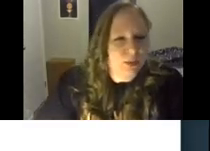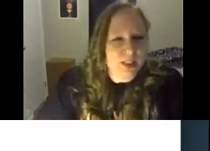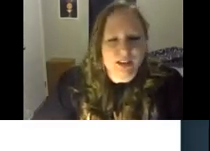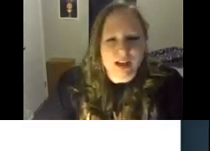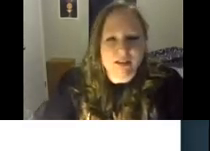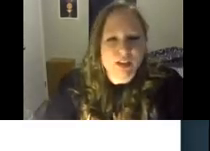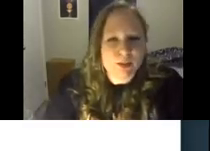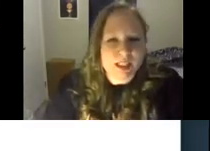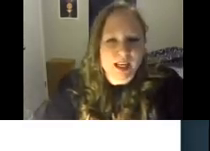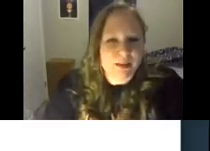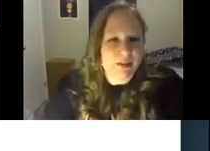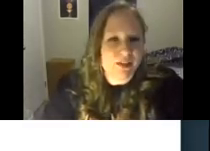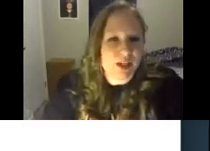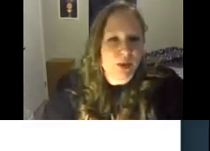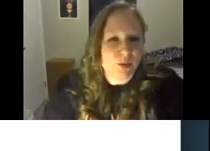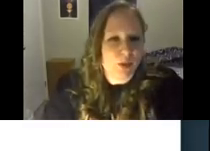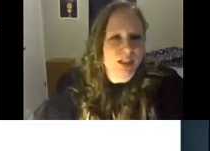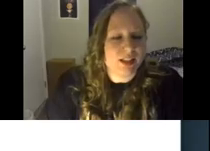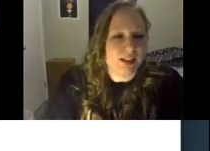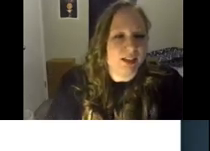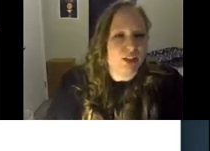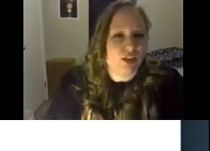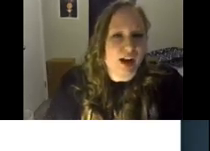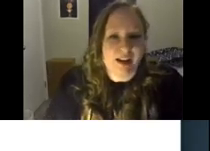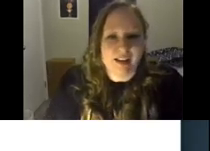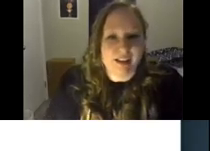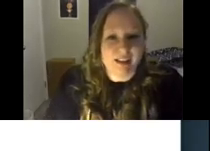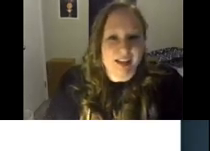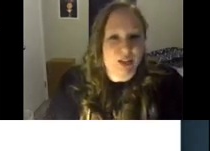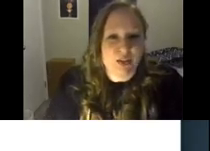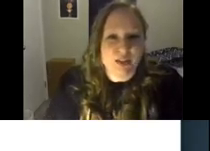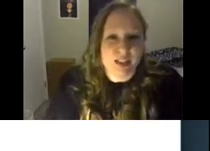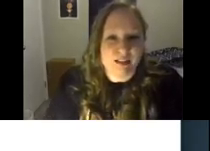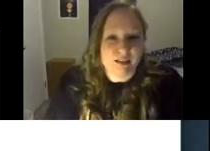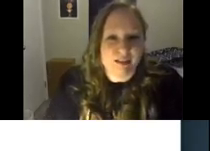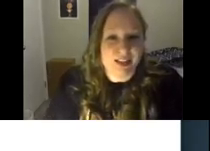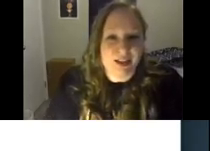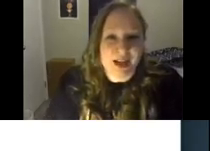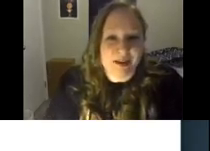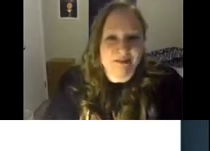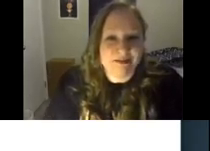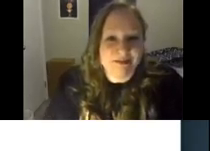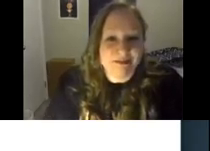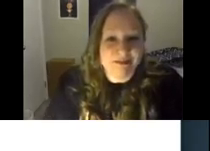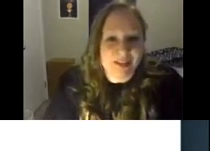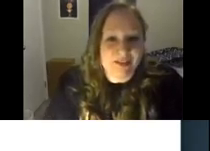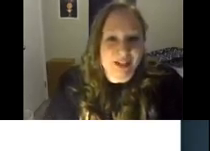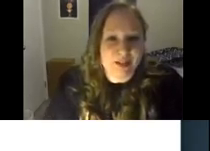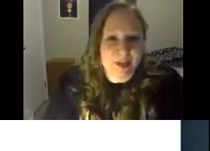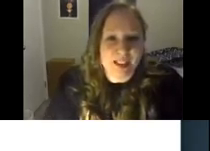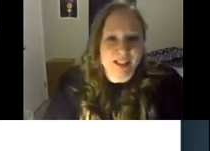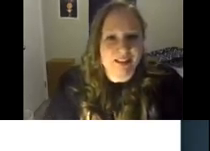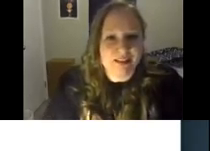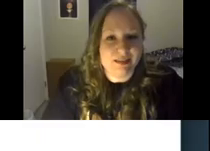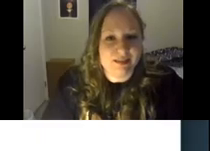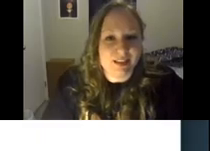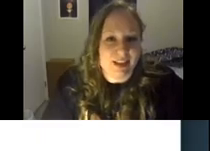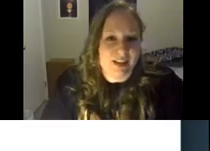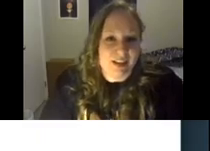Looks like we still have a little bit of time if anyone wants to try introducing their name and fingerspelling